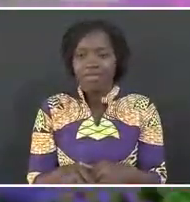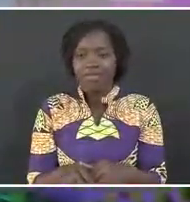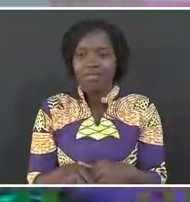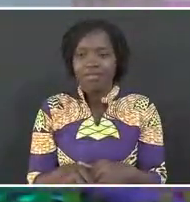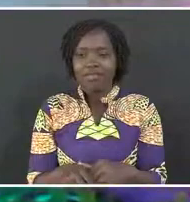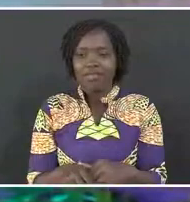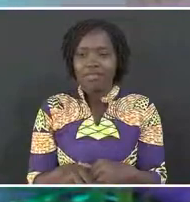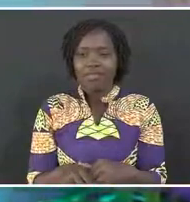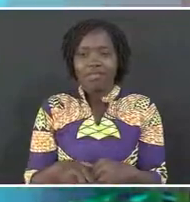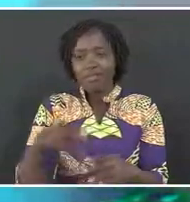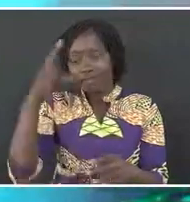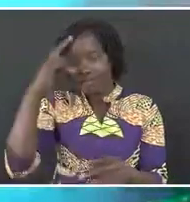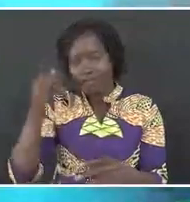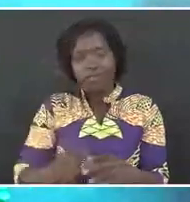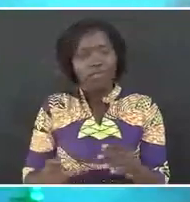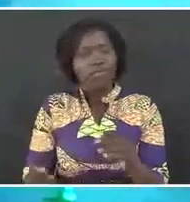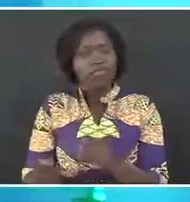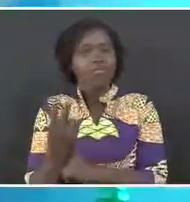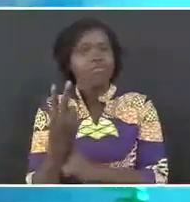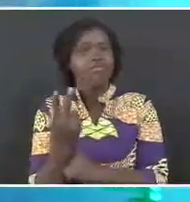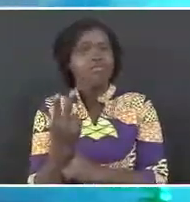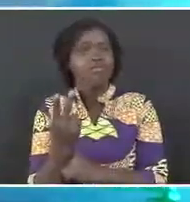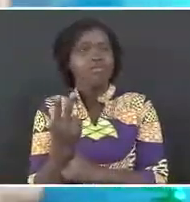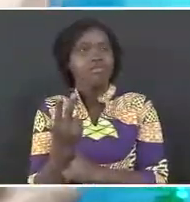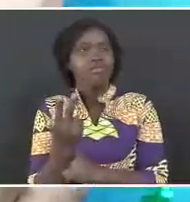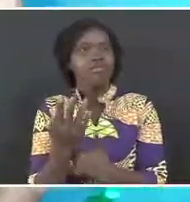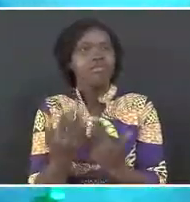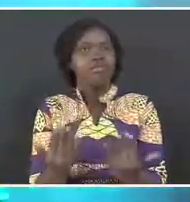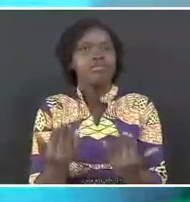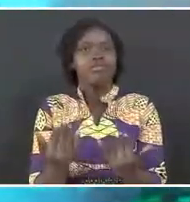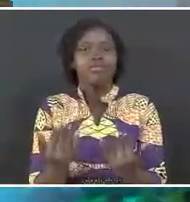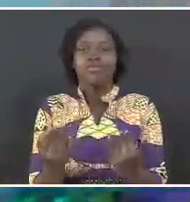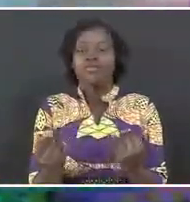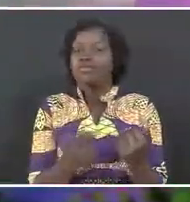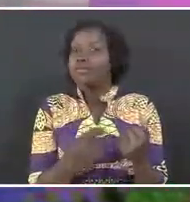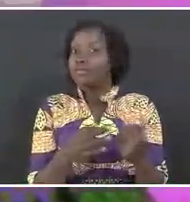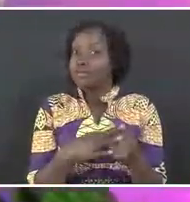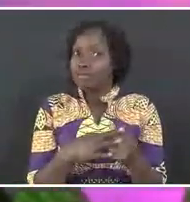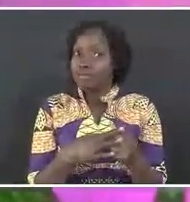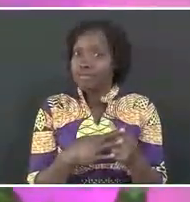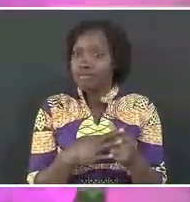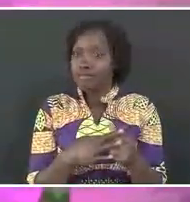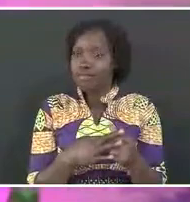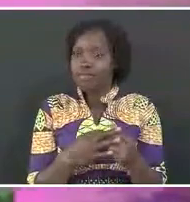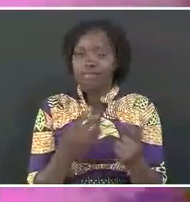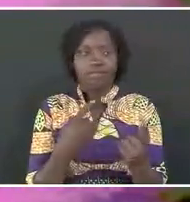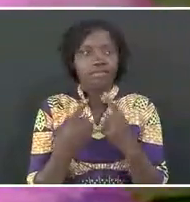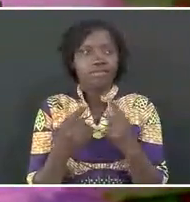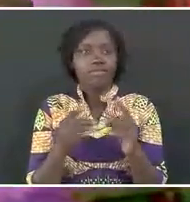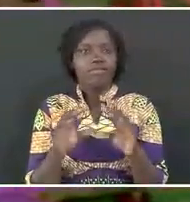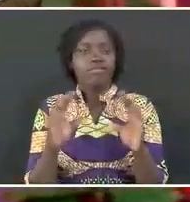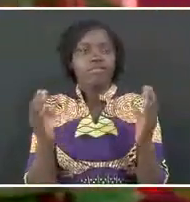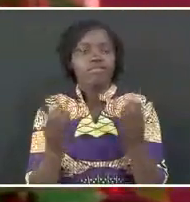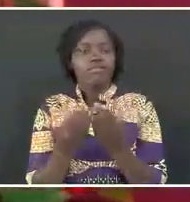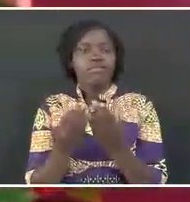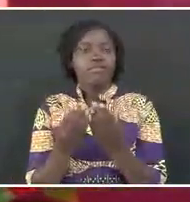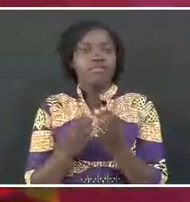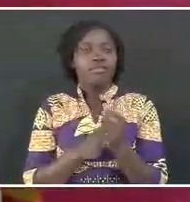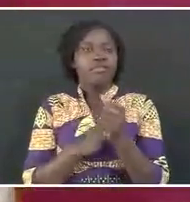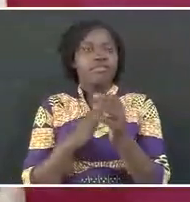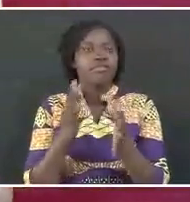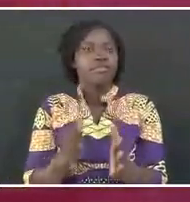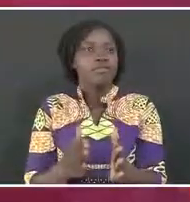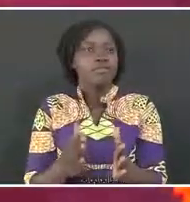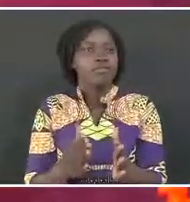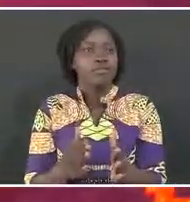We were in Kajiado in December. It is now August. I talked to the global pioneer, the lay preacher